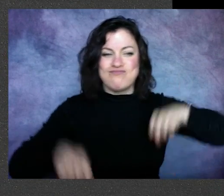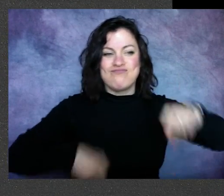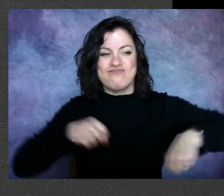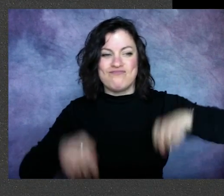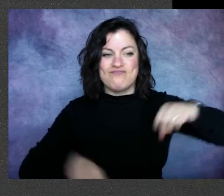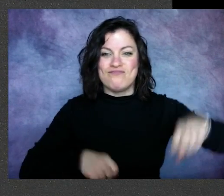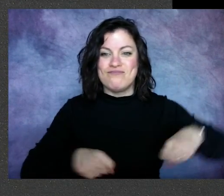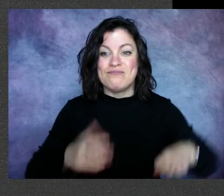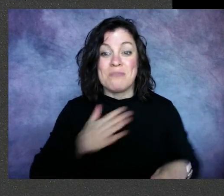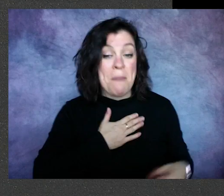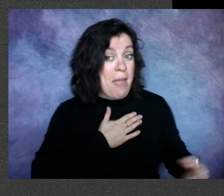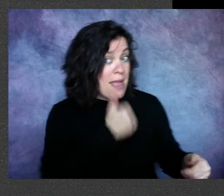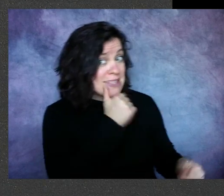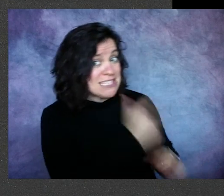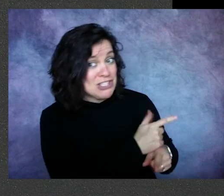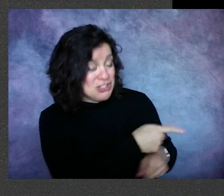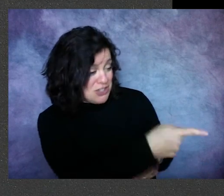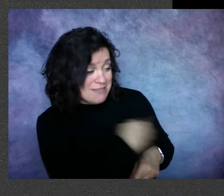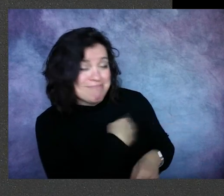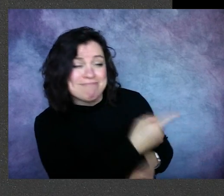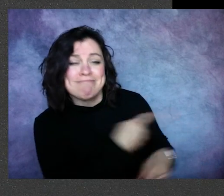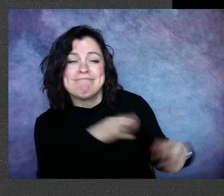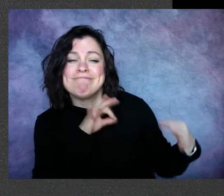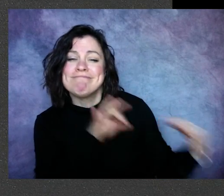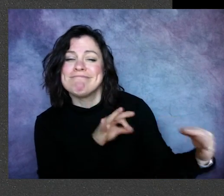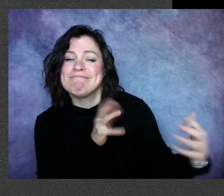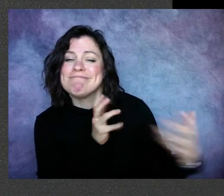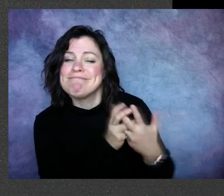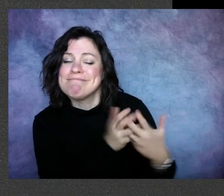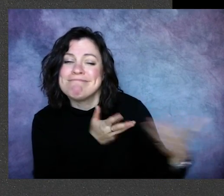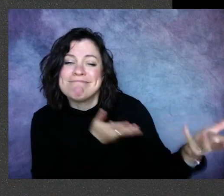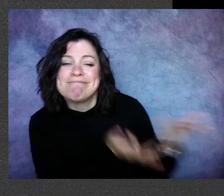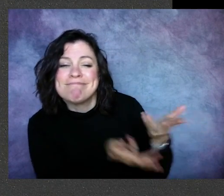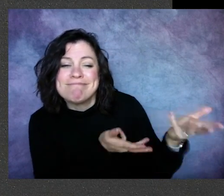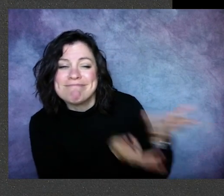I am just right for my sister.